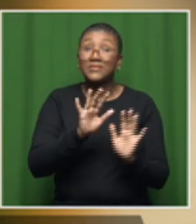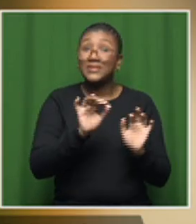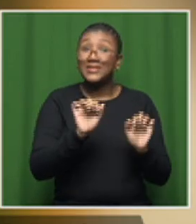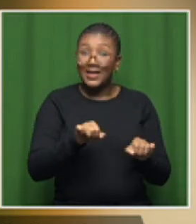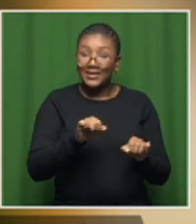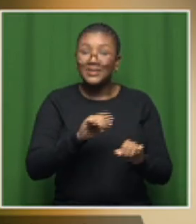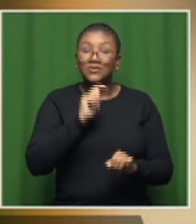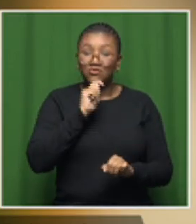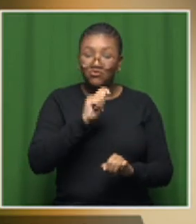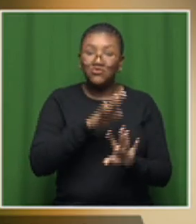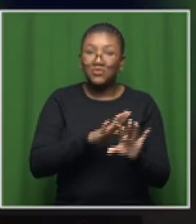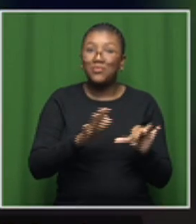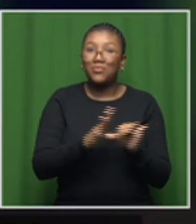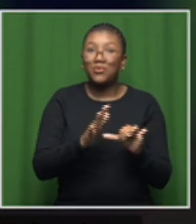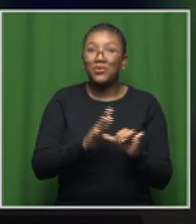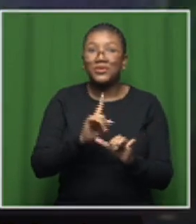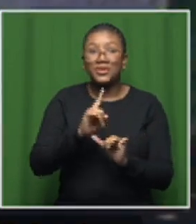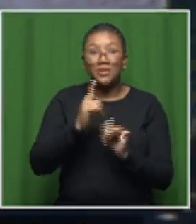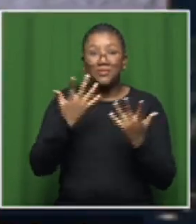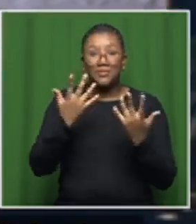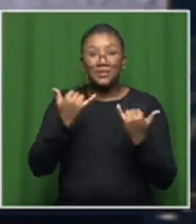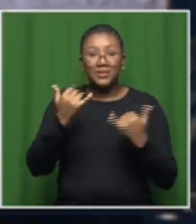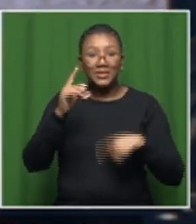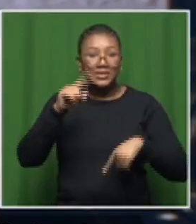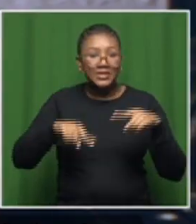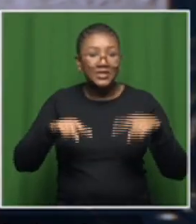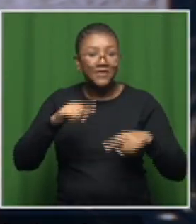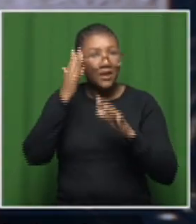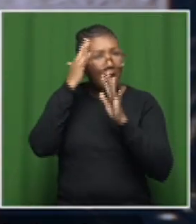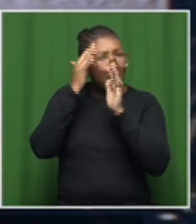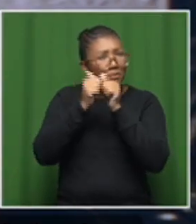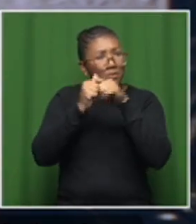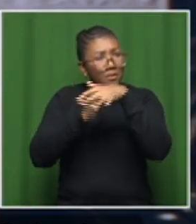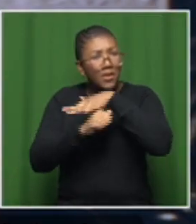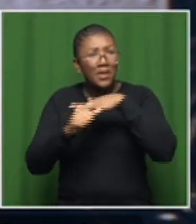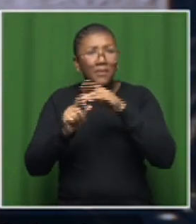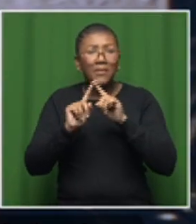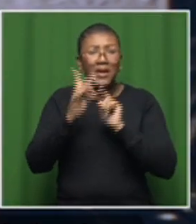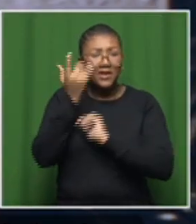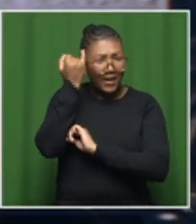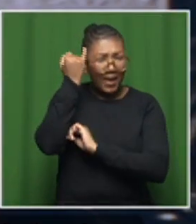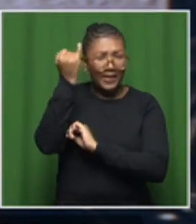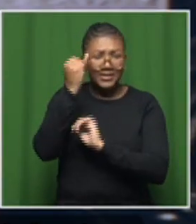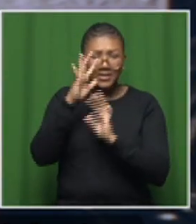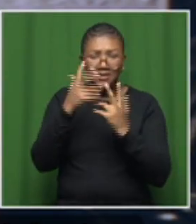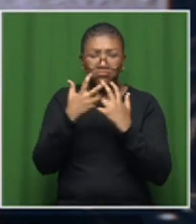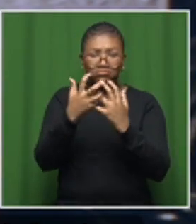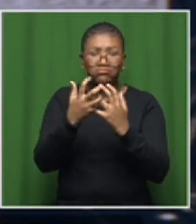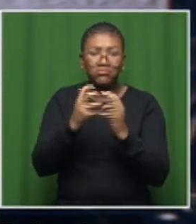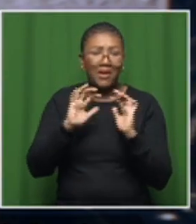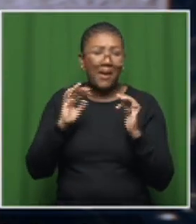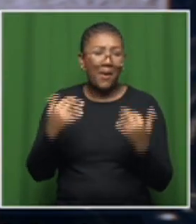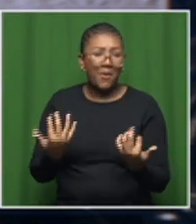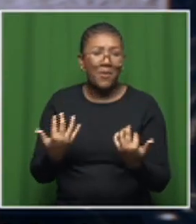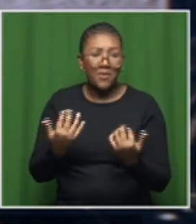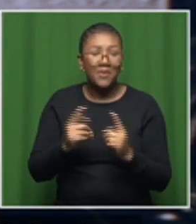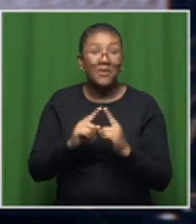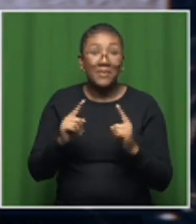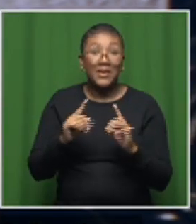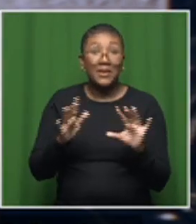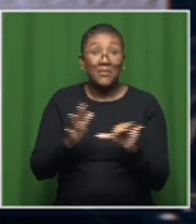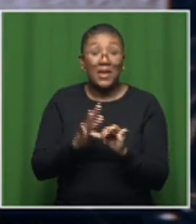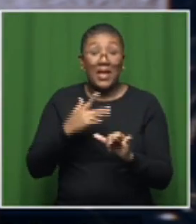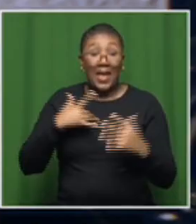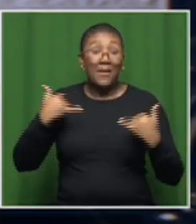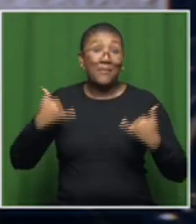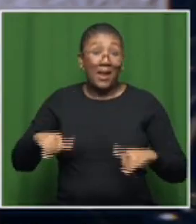public around issues like neurodiversity, people say, how do you come up with these ideas? And to be honest, I think my secret is I play a